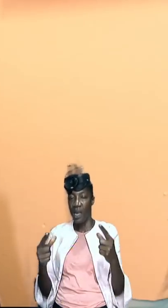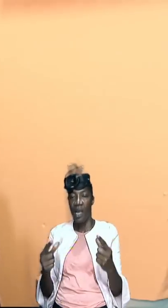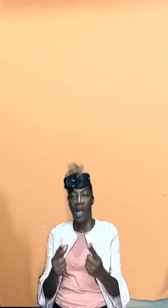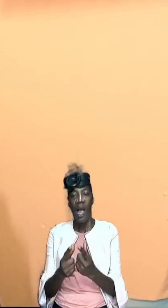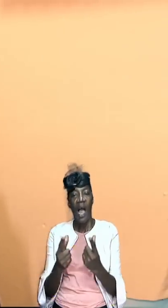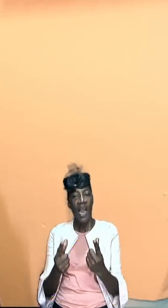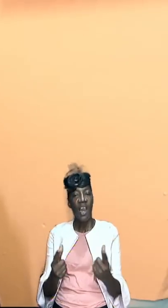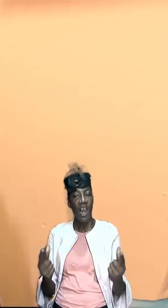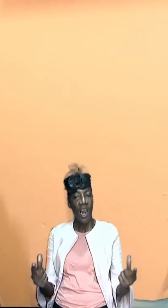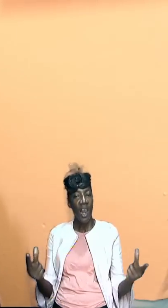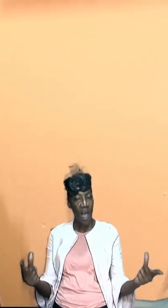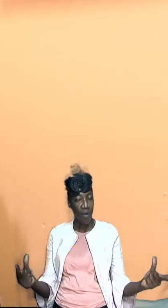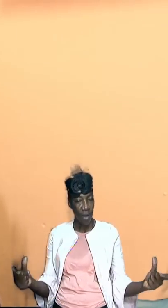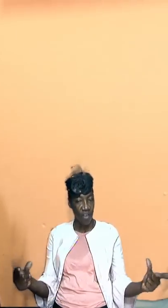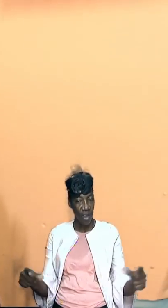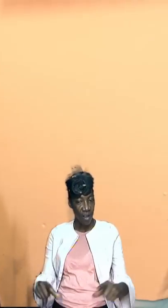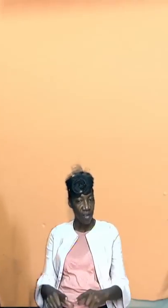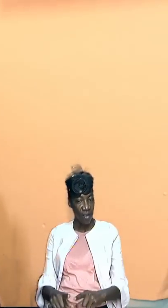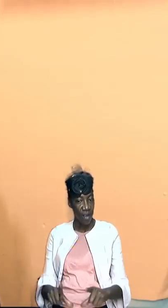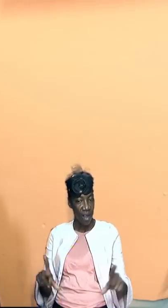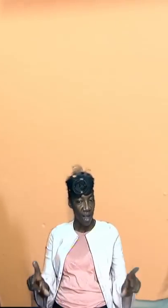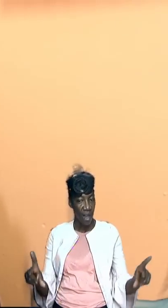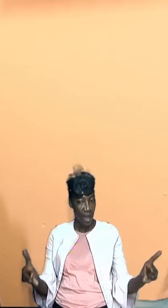We don't know how God did the language.